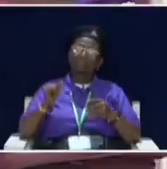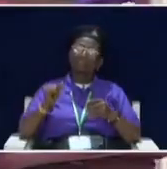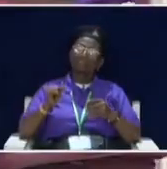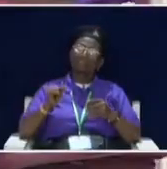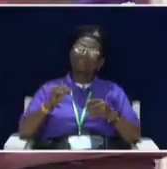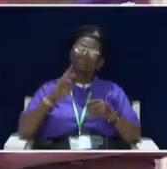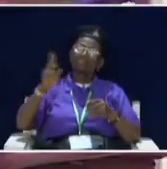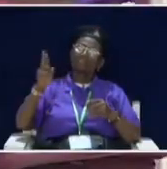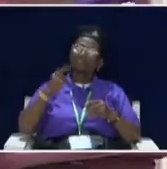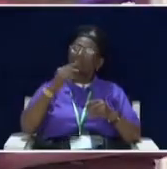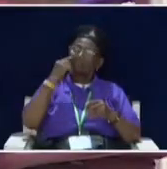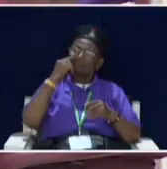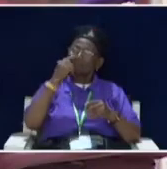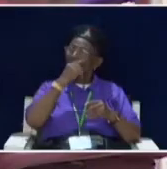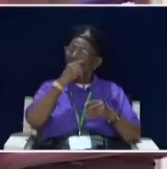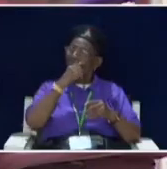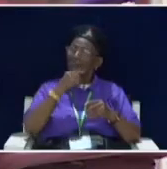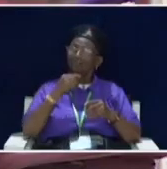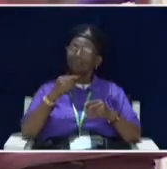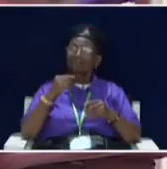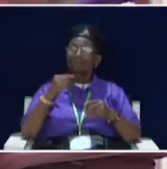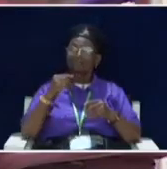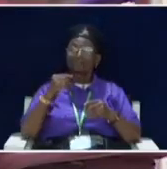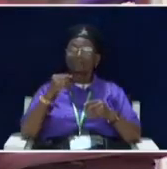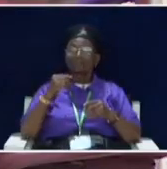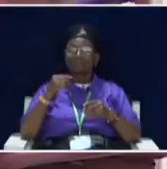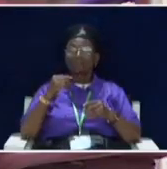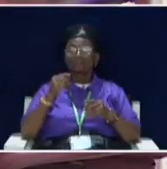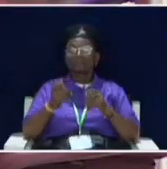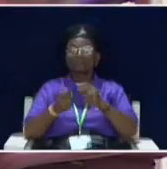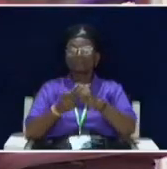Eyes brightened up. Oju e wa yi pada.